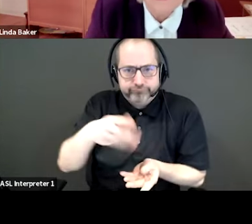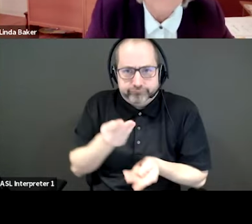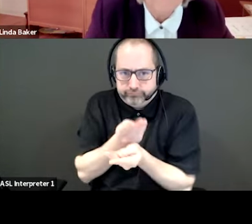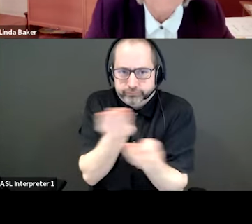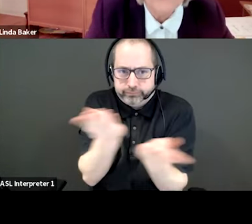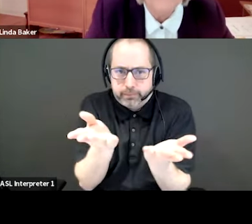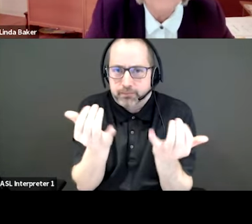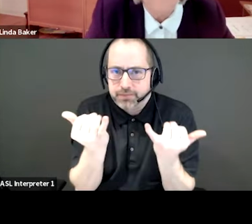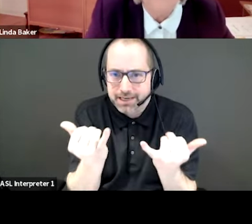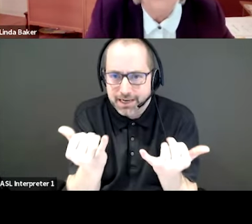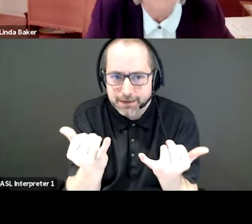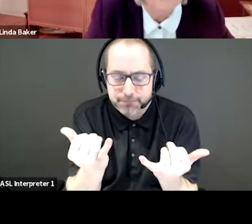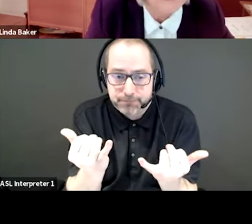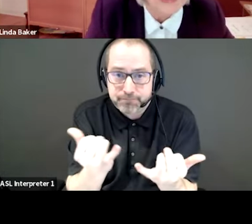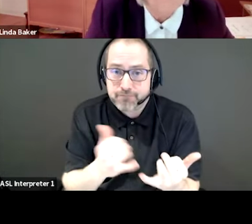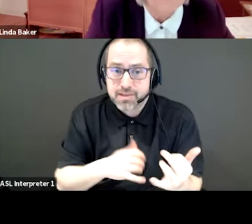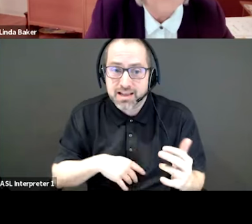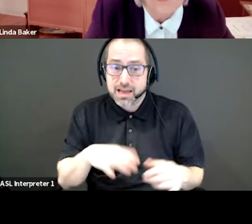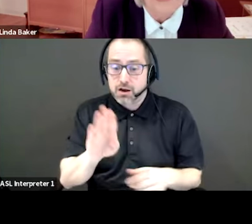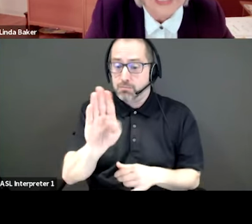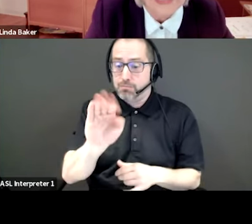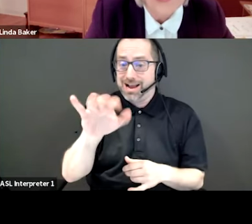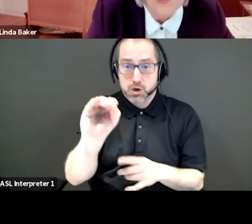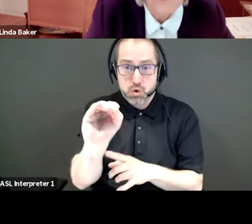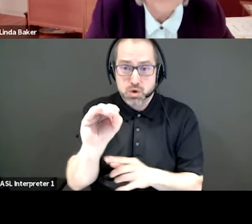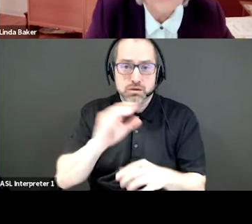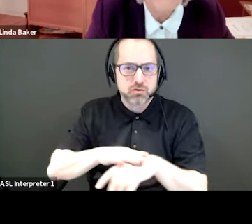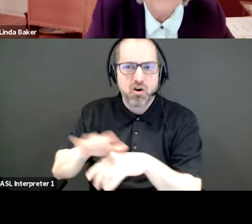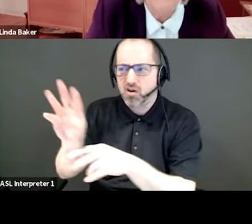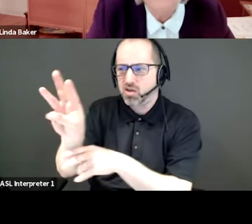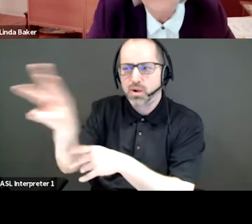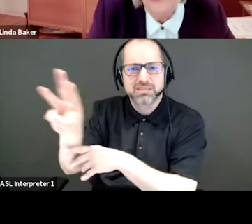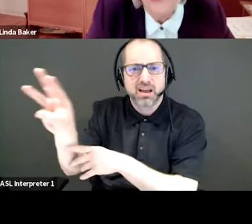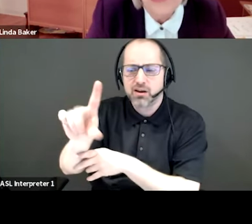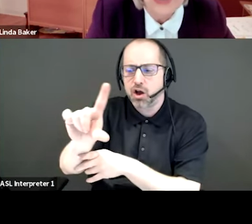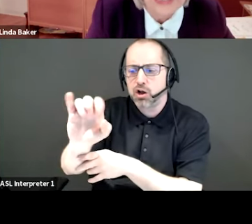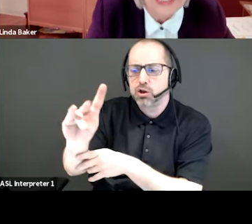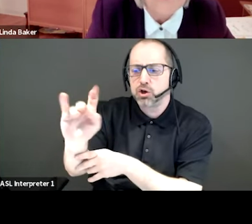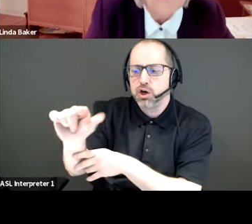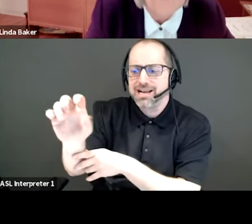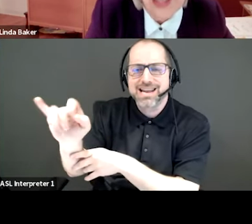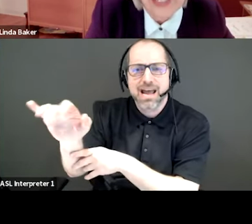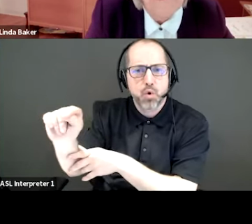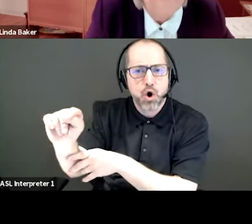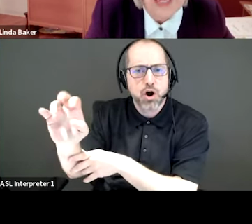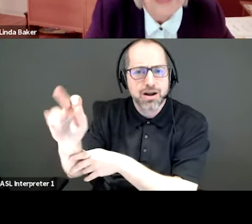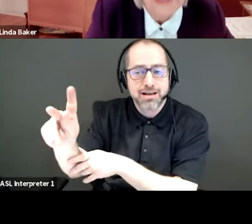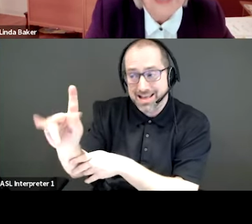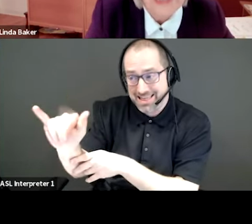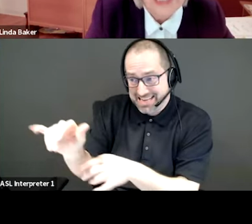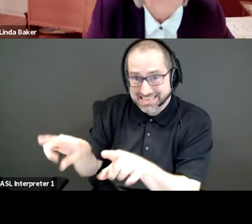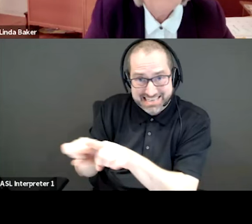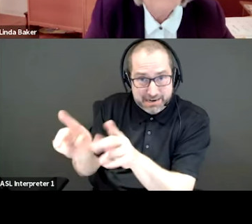brief biographies are on the Learning Network website, where you found the registration link for this